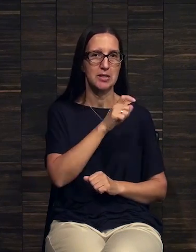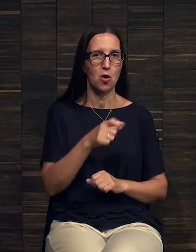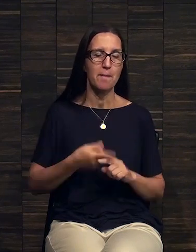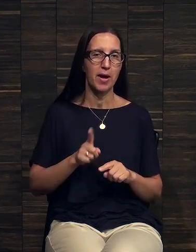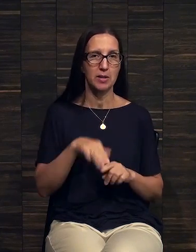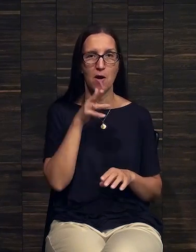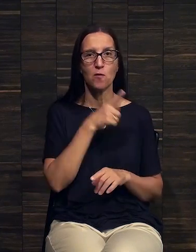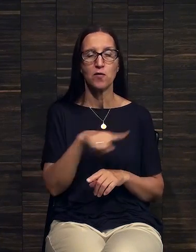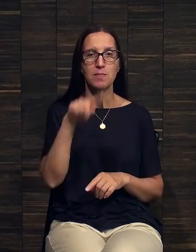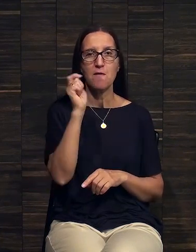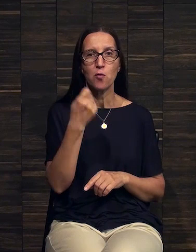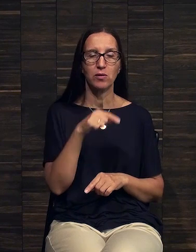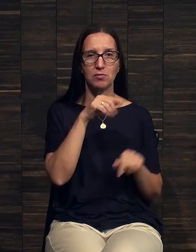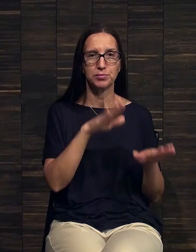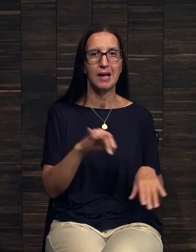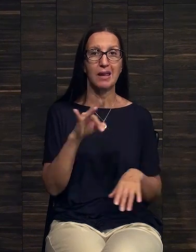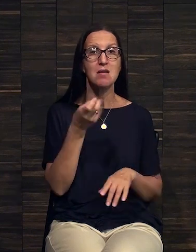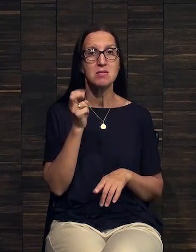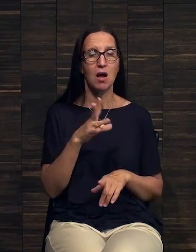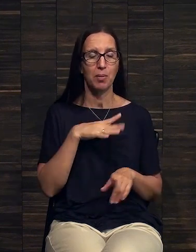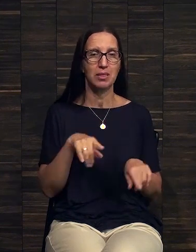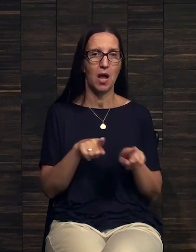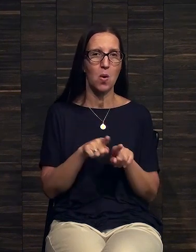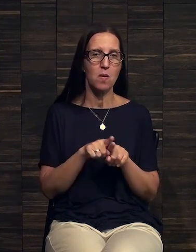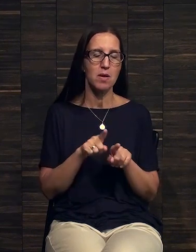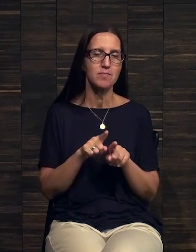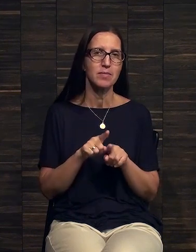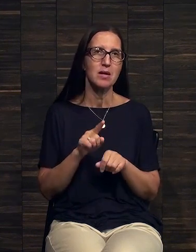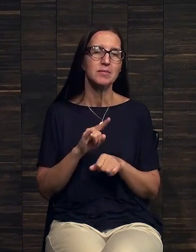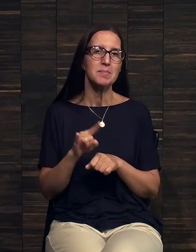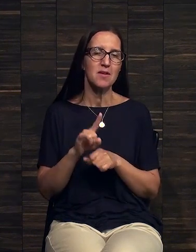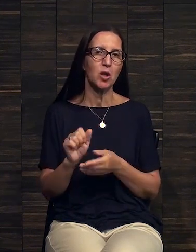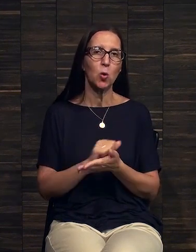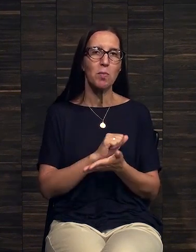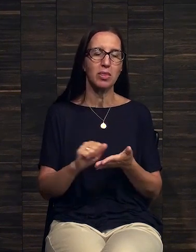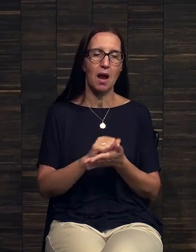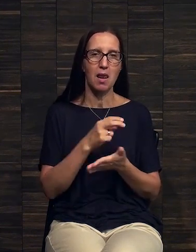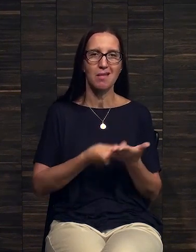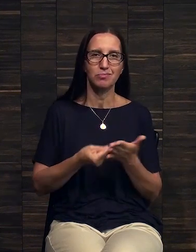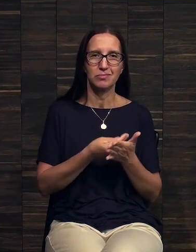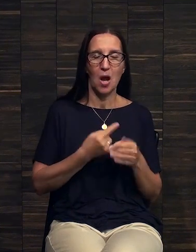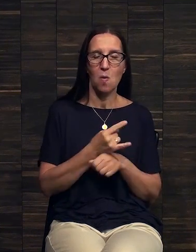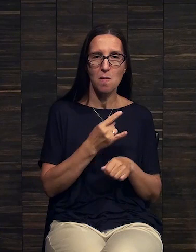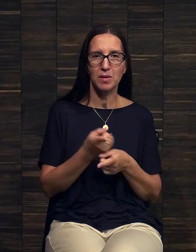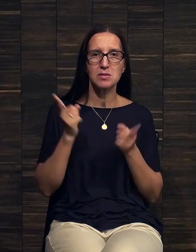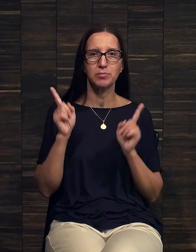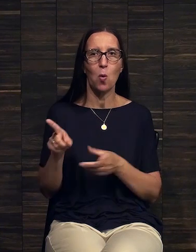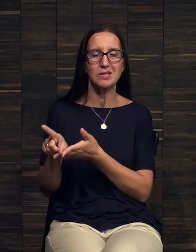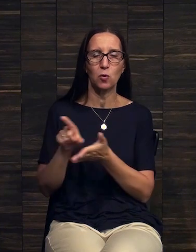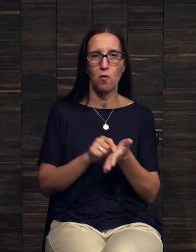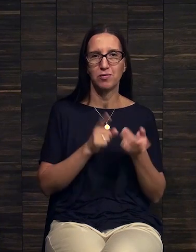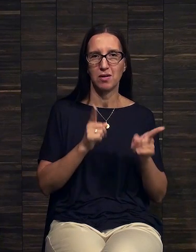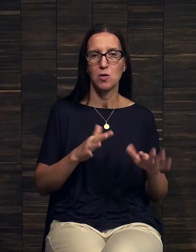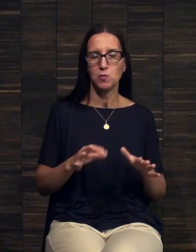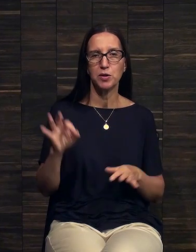support American troops at all means possible. So there was a pseudo-documentary comics based on